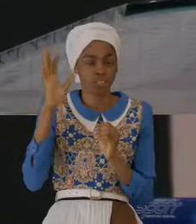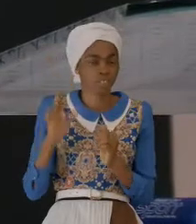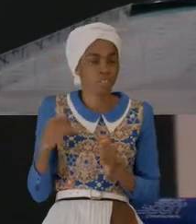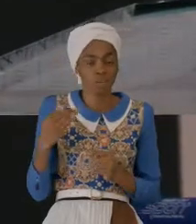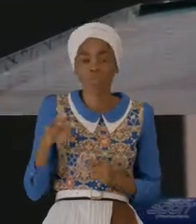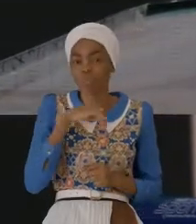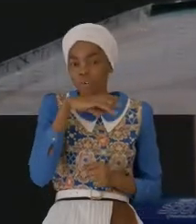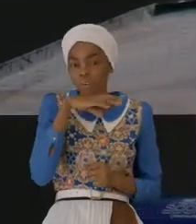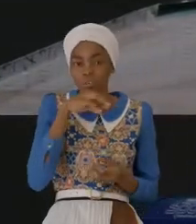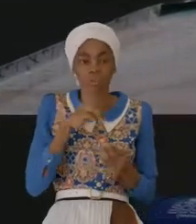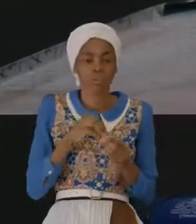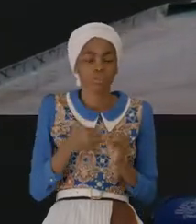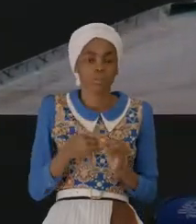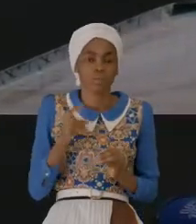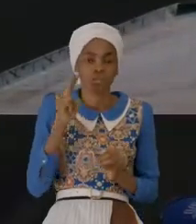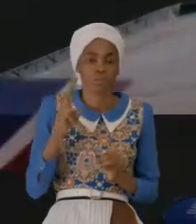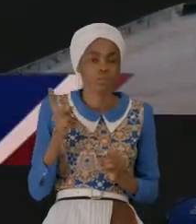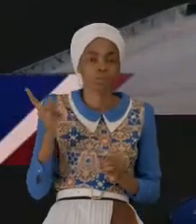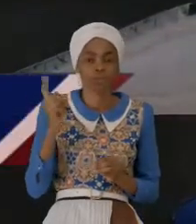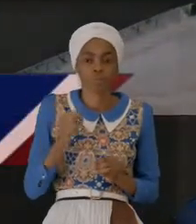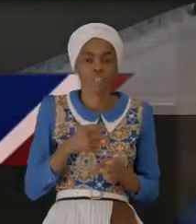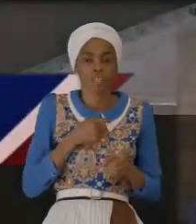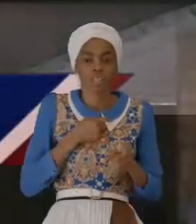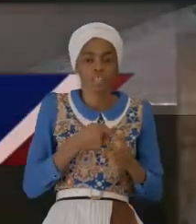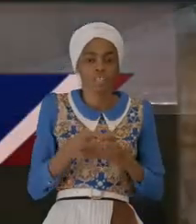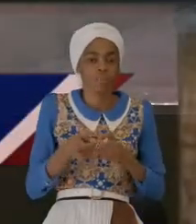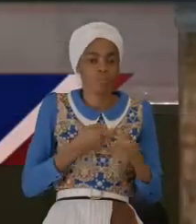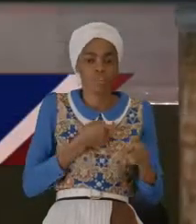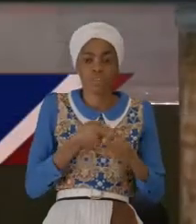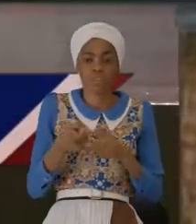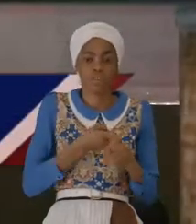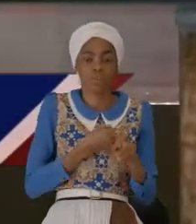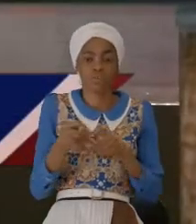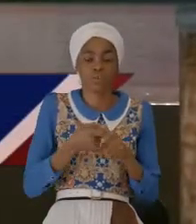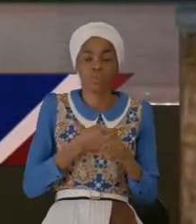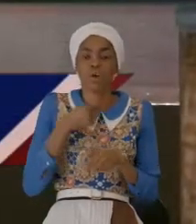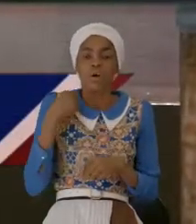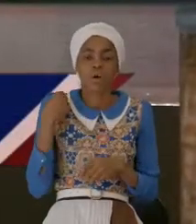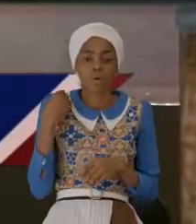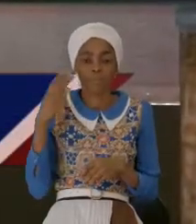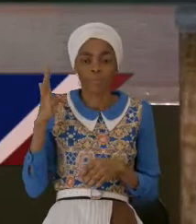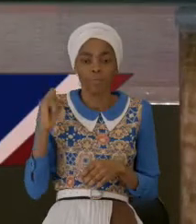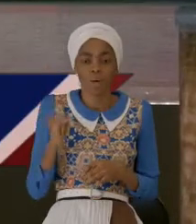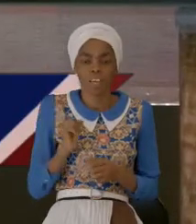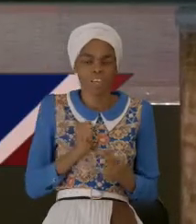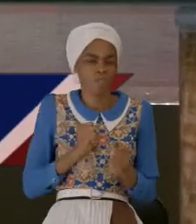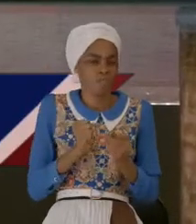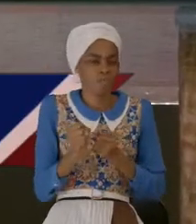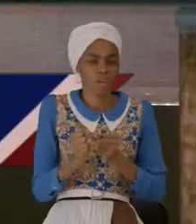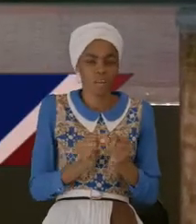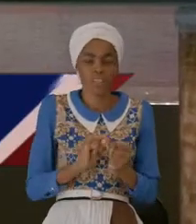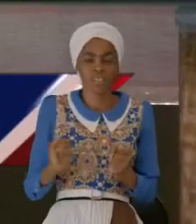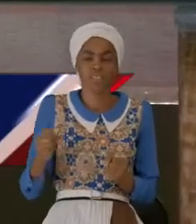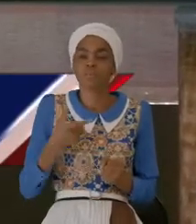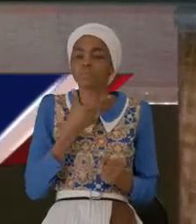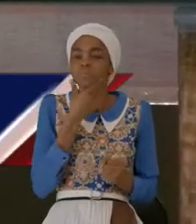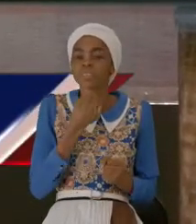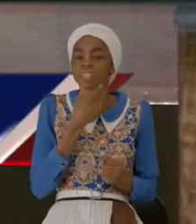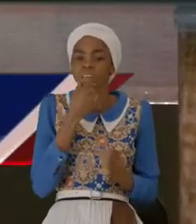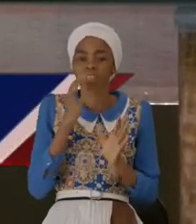the persecution of fighting by fighting Pretenders